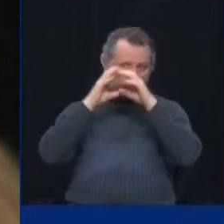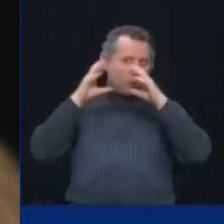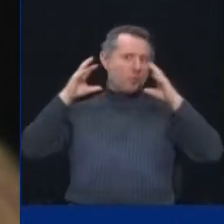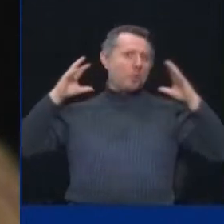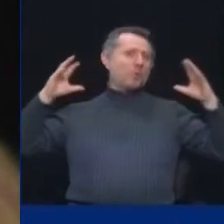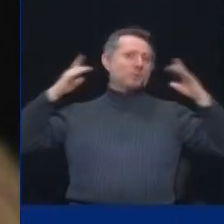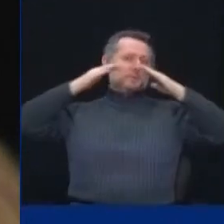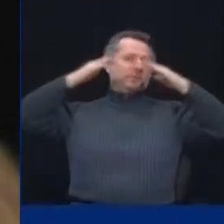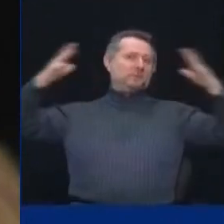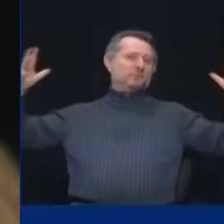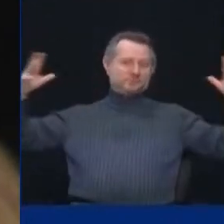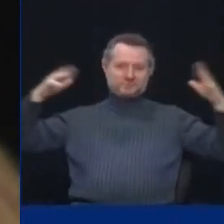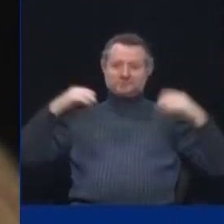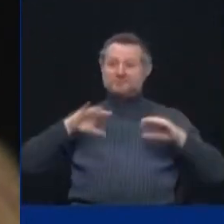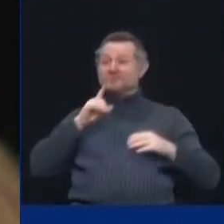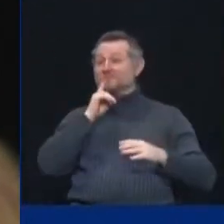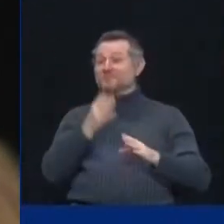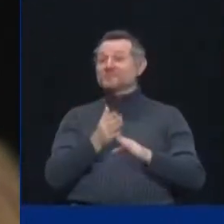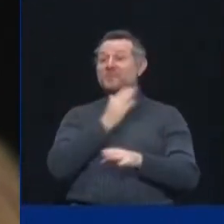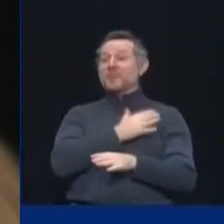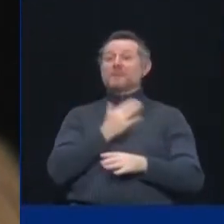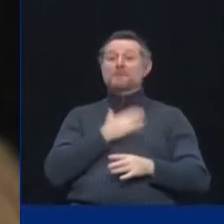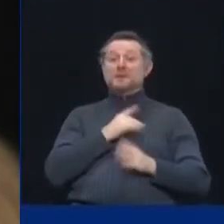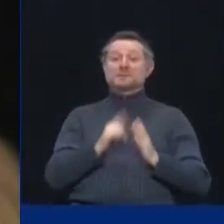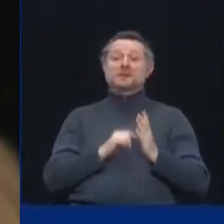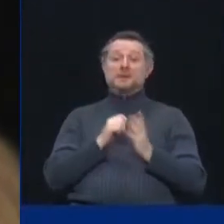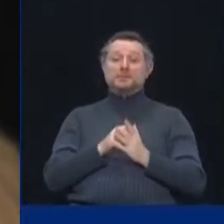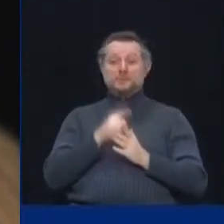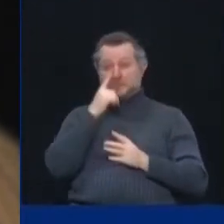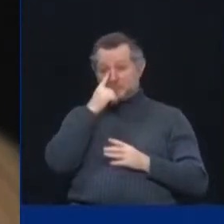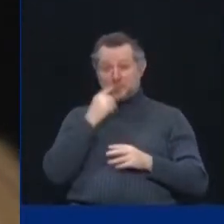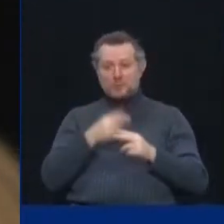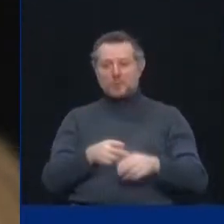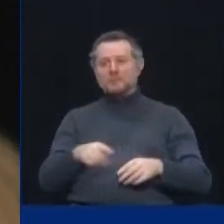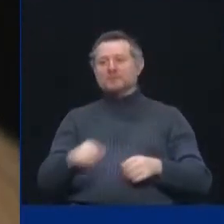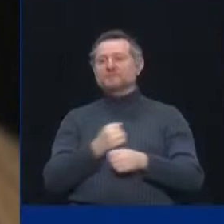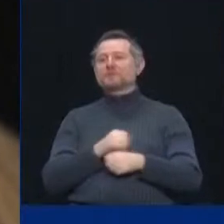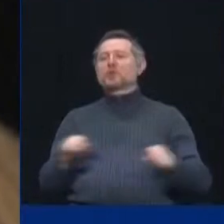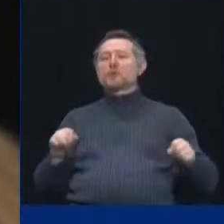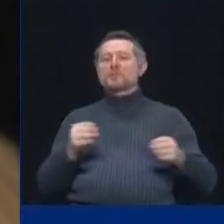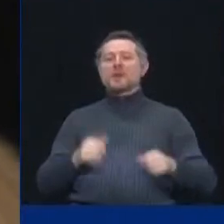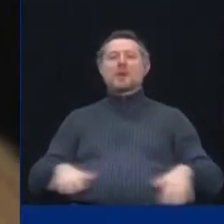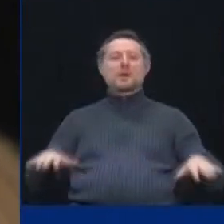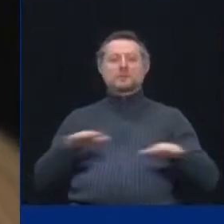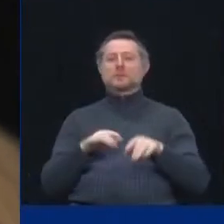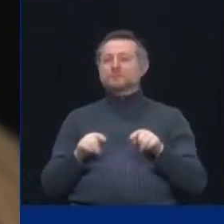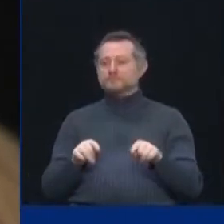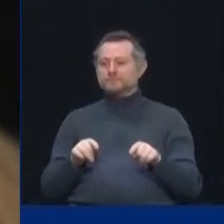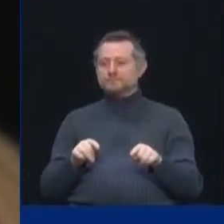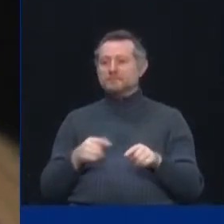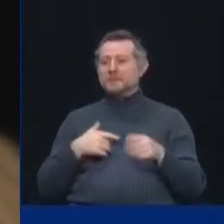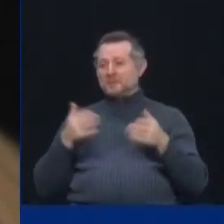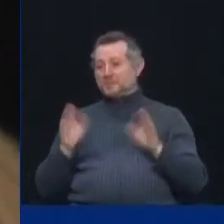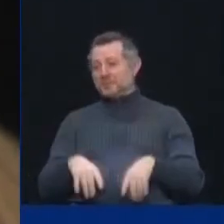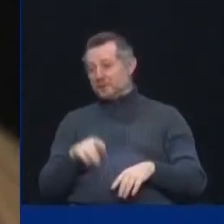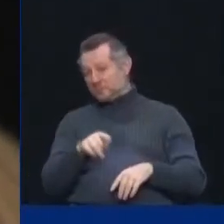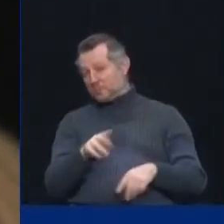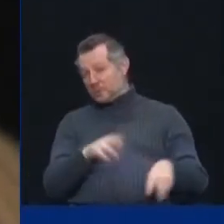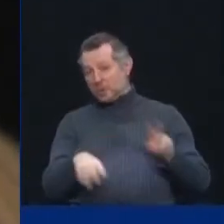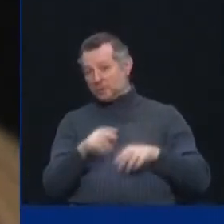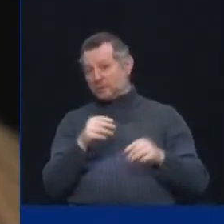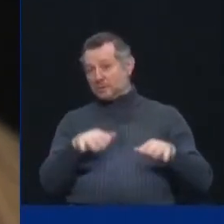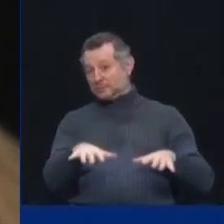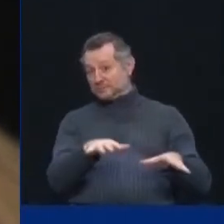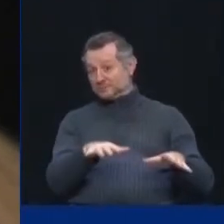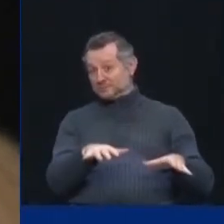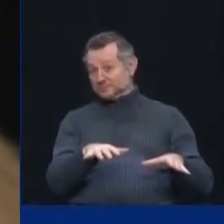Once upon a time, before my time, there was a place called Freedom Land. And I would imagine that if one looked at Freedom Land, they would have